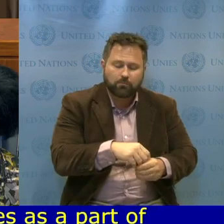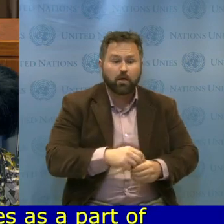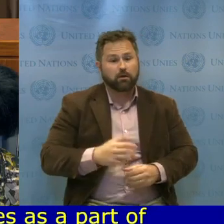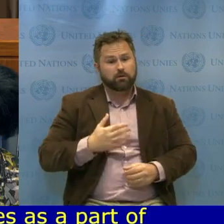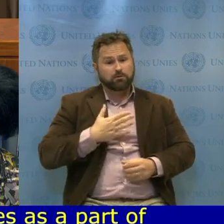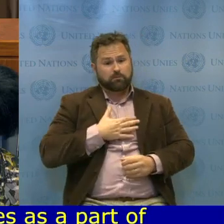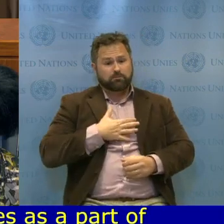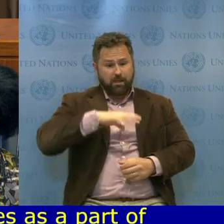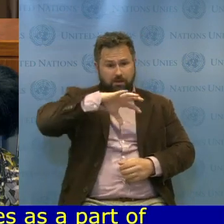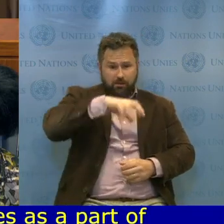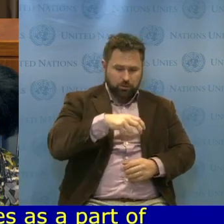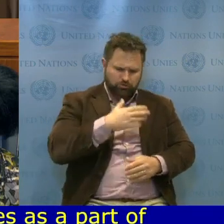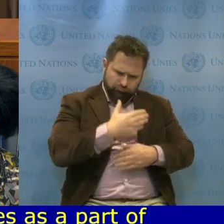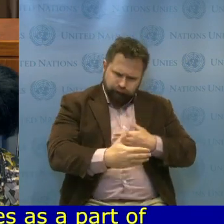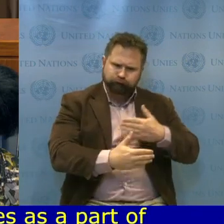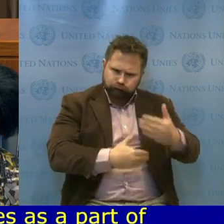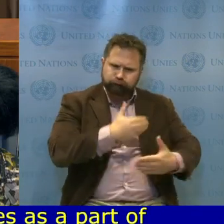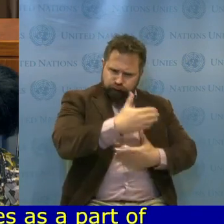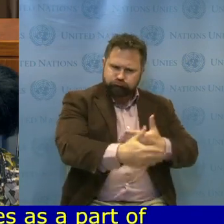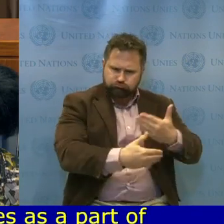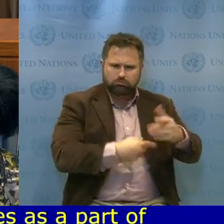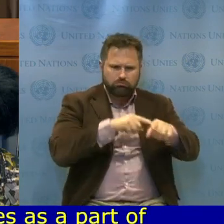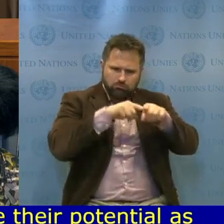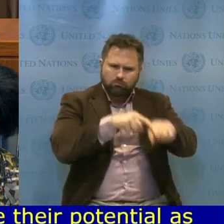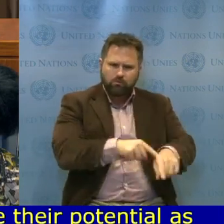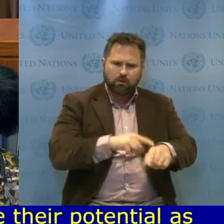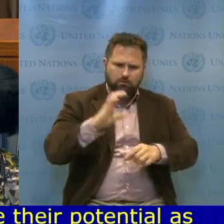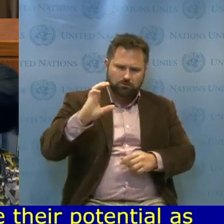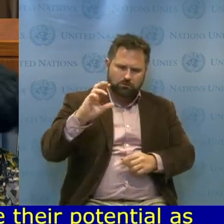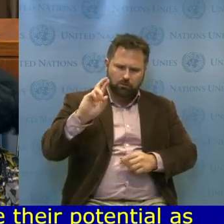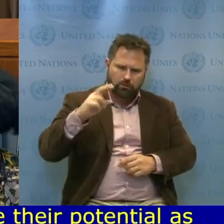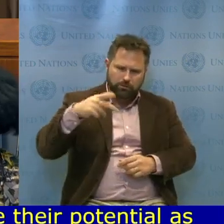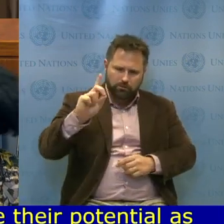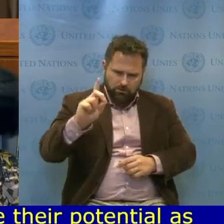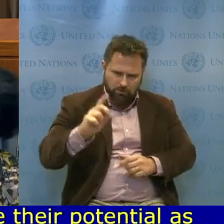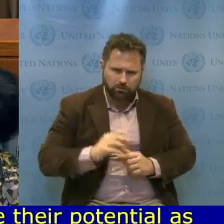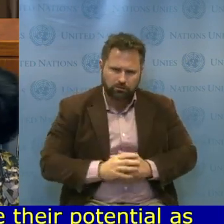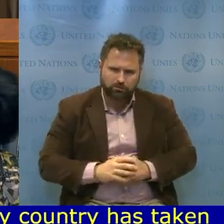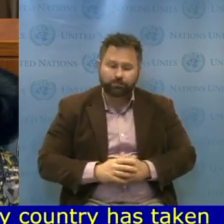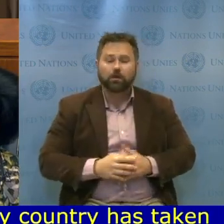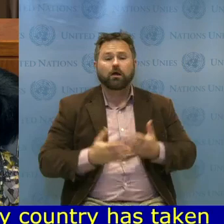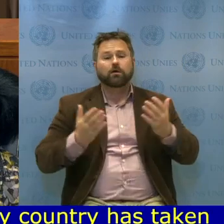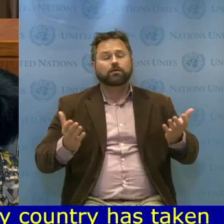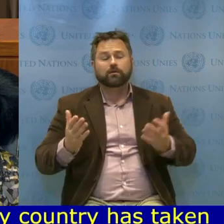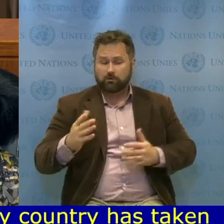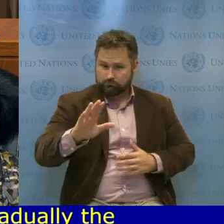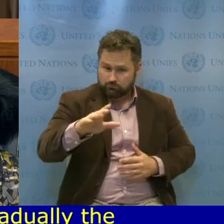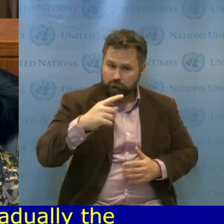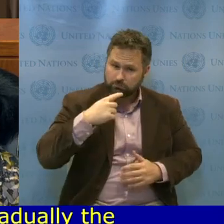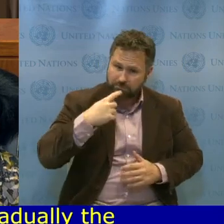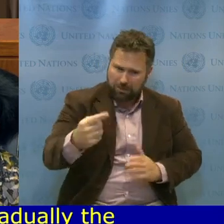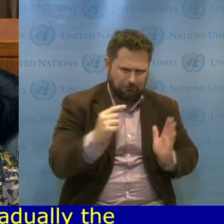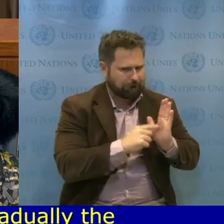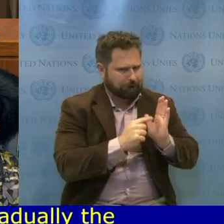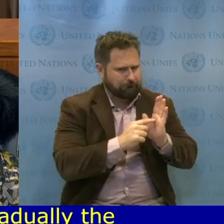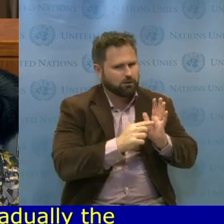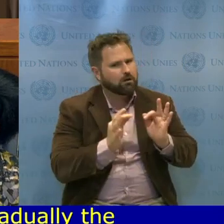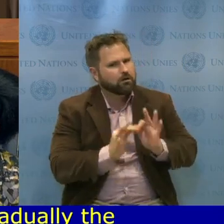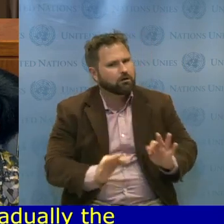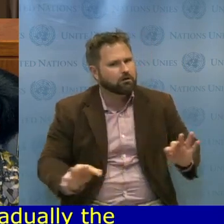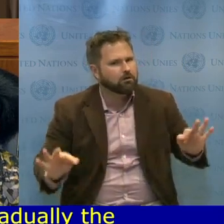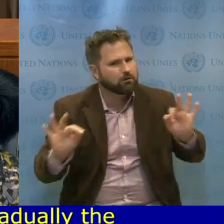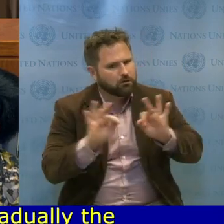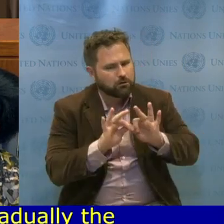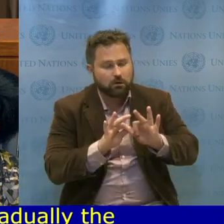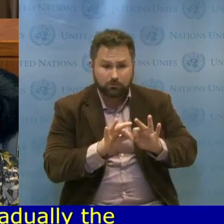implement gradually the provisions of the Convention. I would like to underscore the fact that we have taken strides